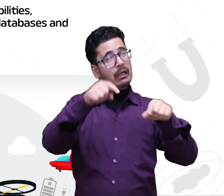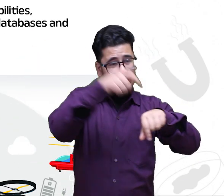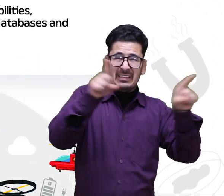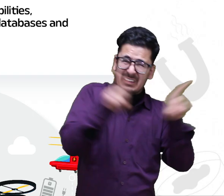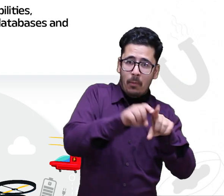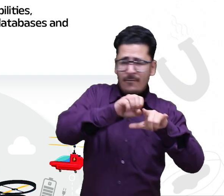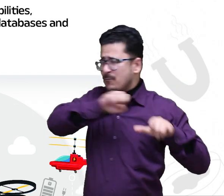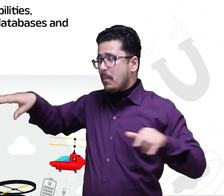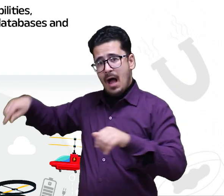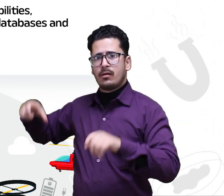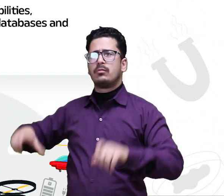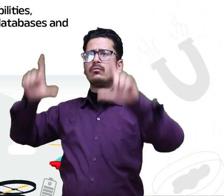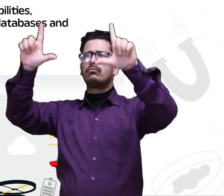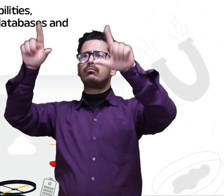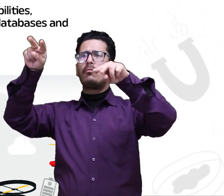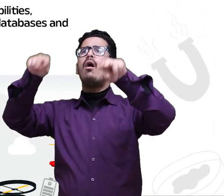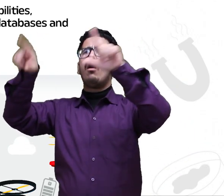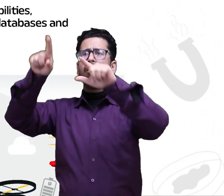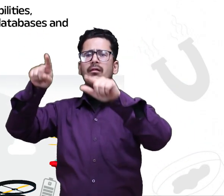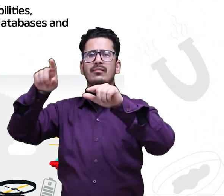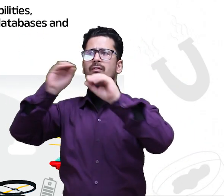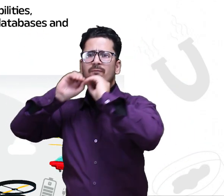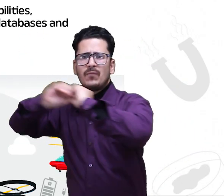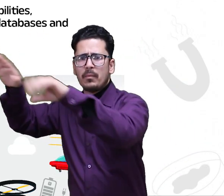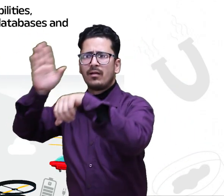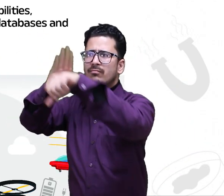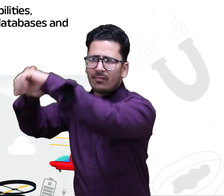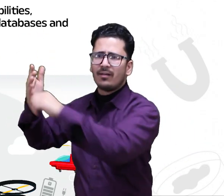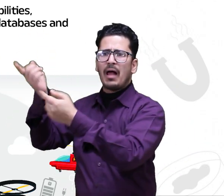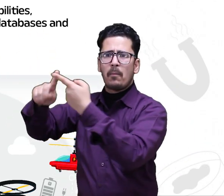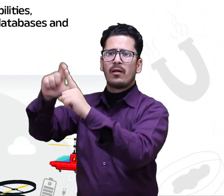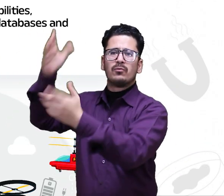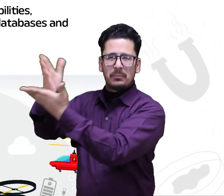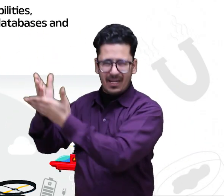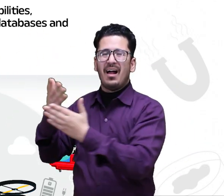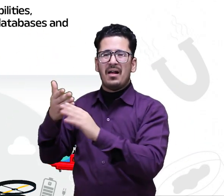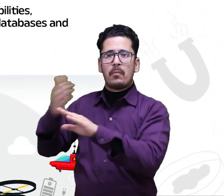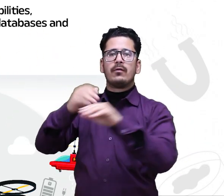allow real-time transmission of collected data.